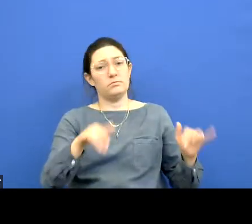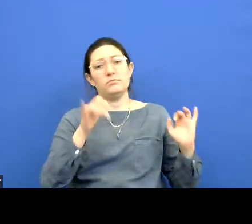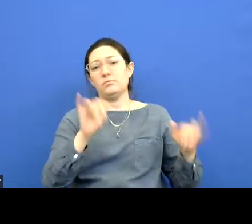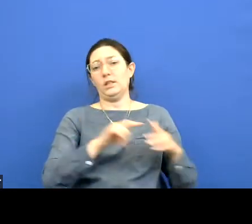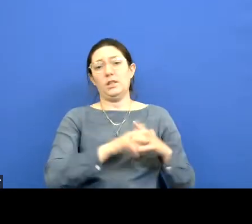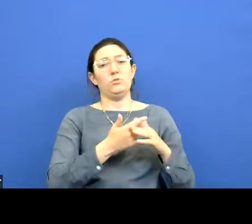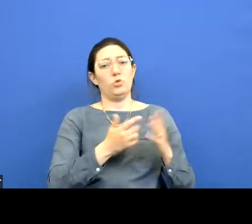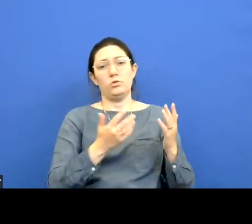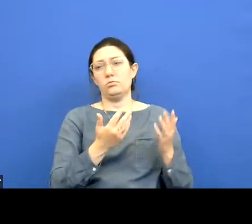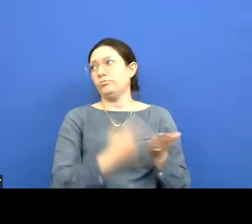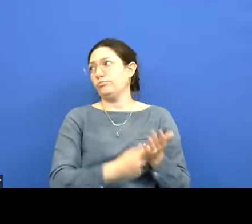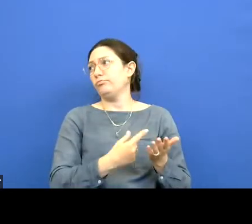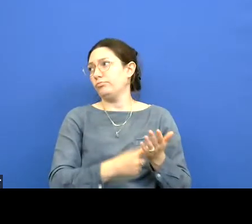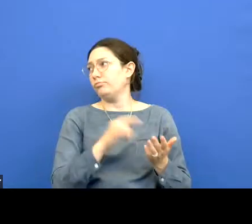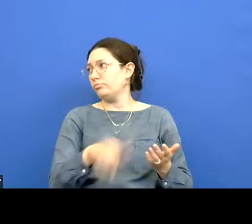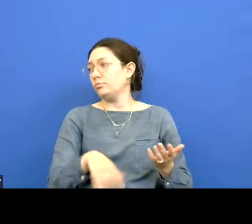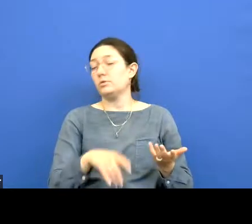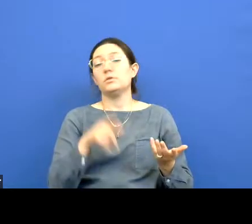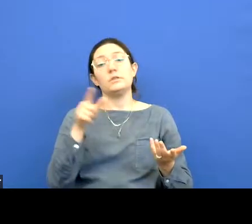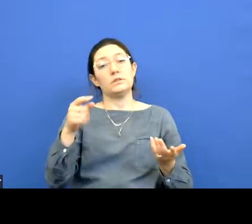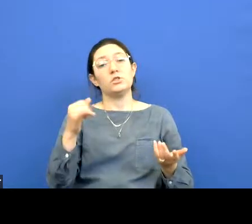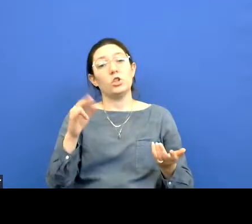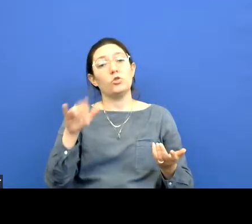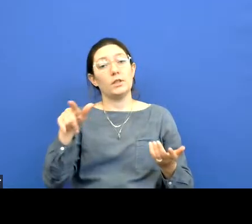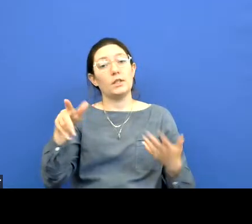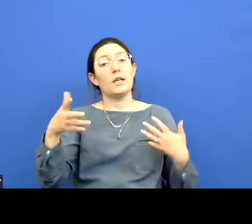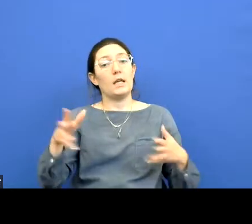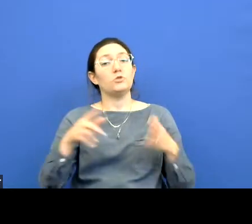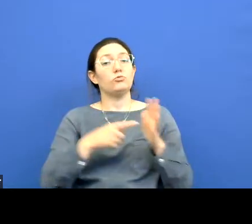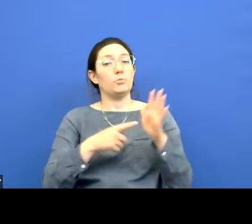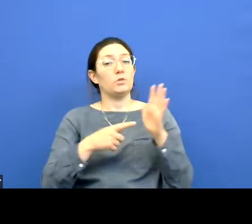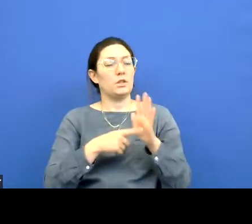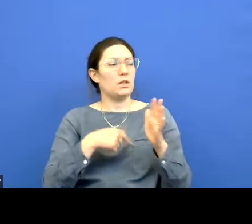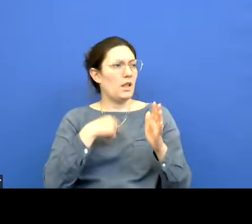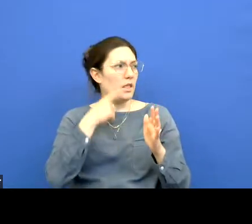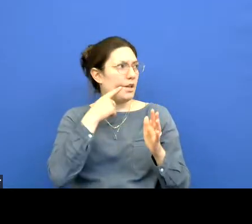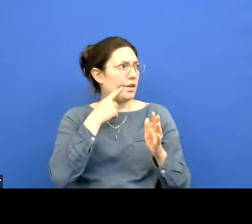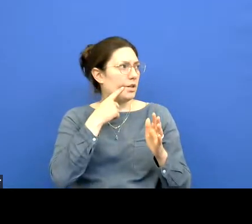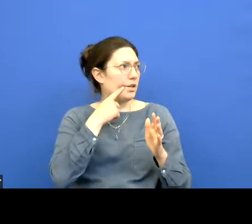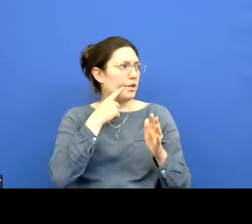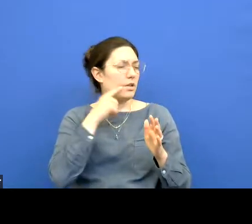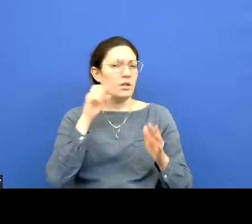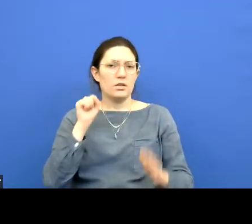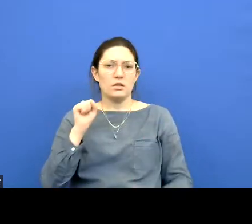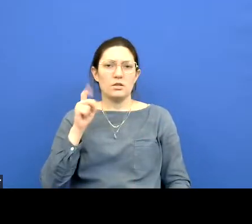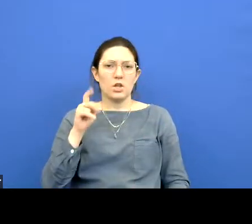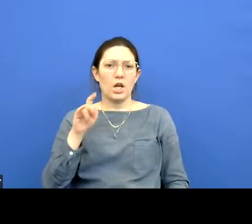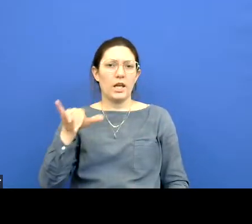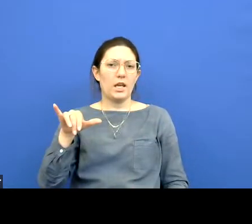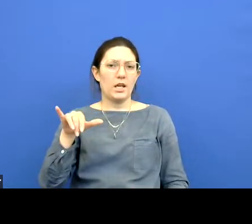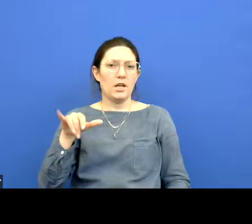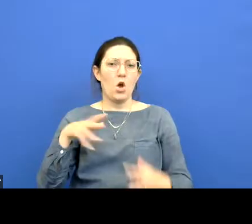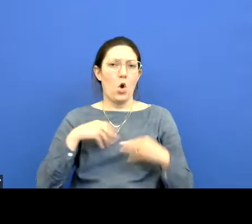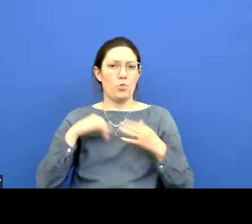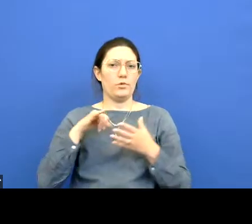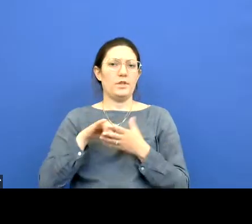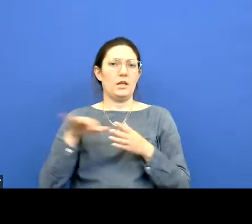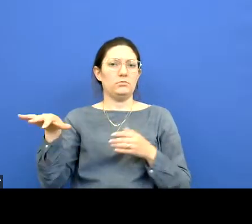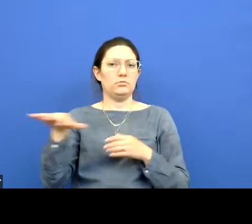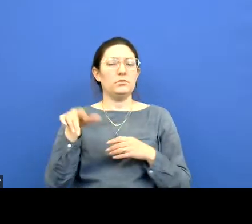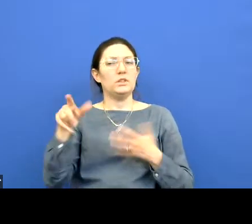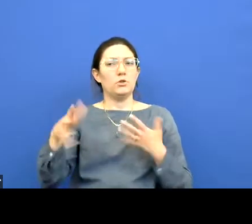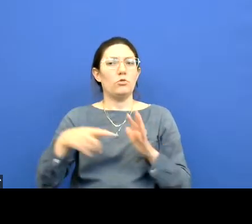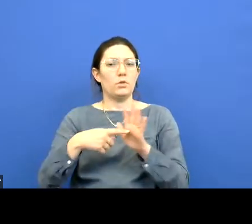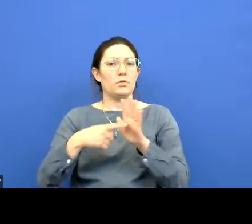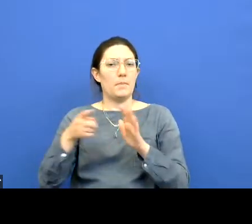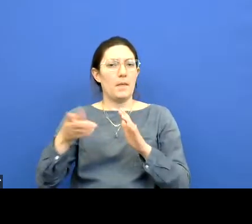Okay. with that said, you know, he has represented, I think it's Scotty. Yep. That owns that. He has represented